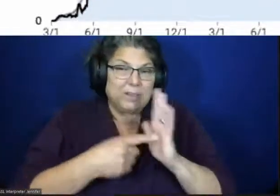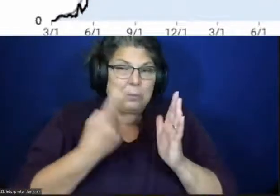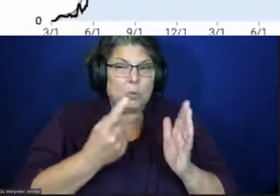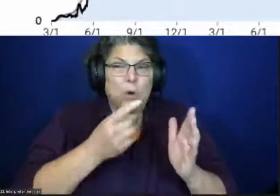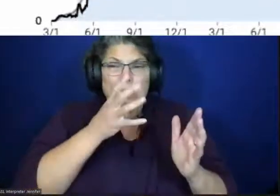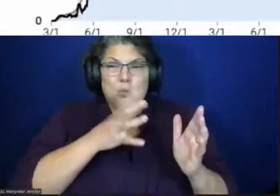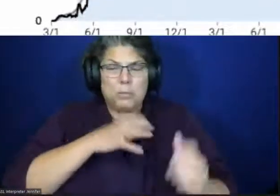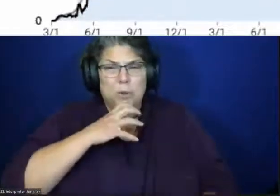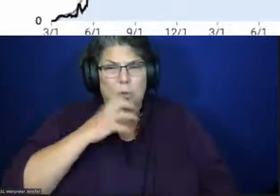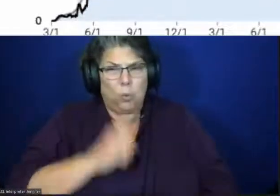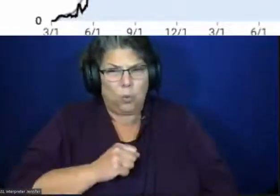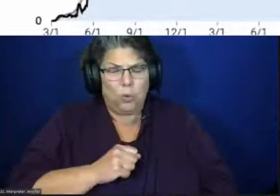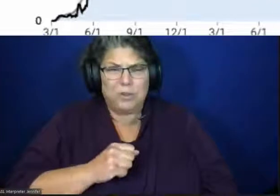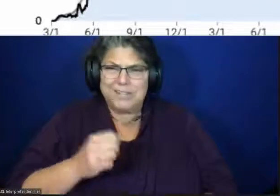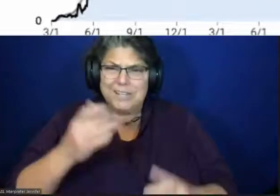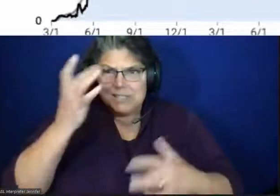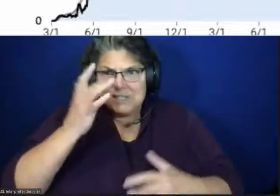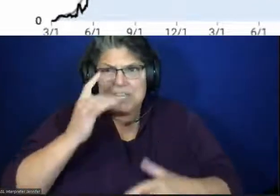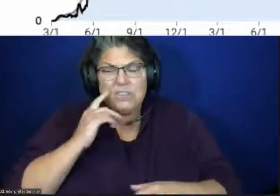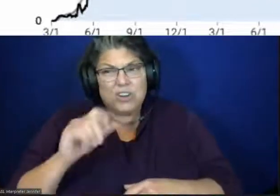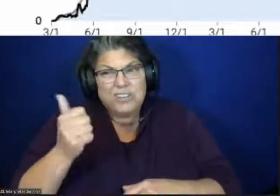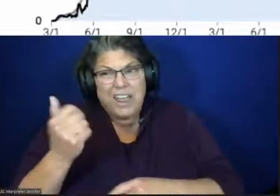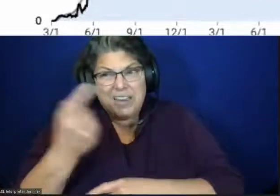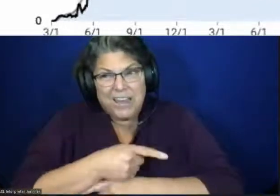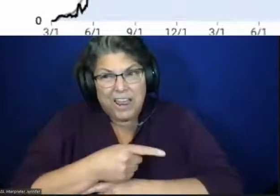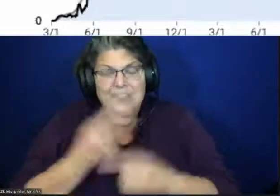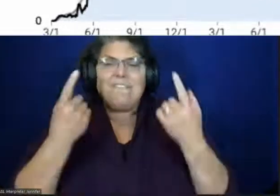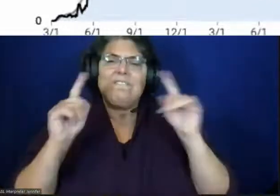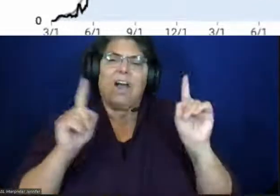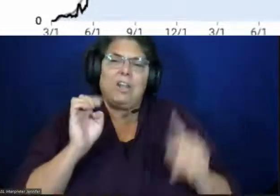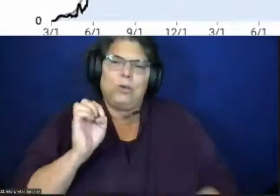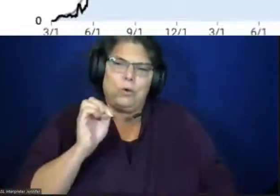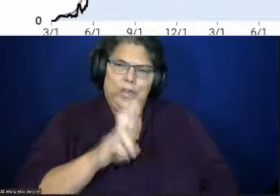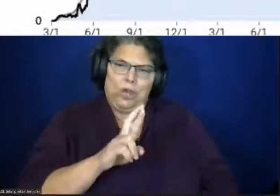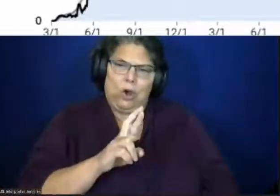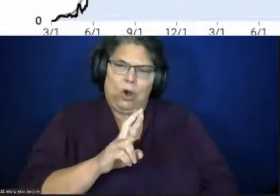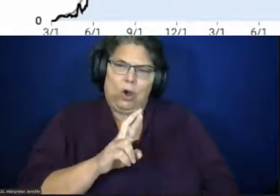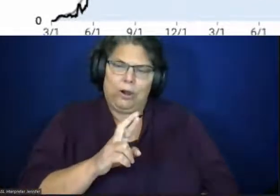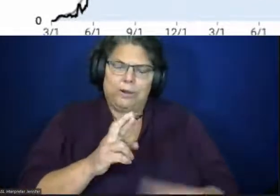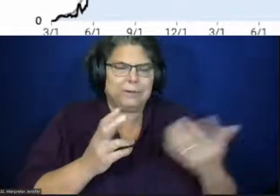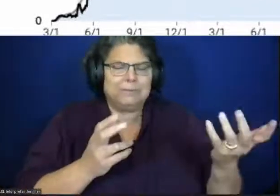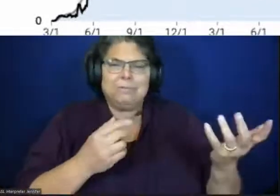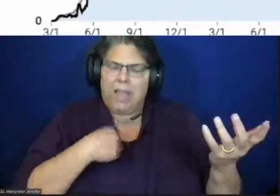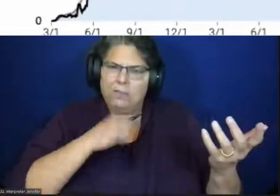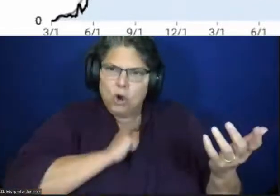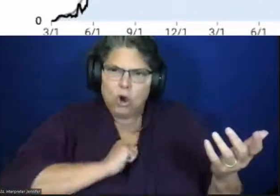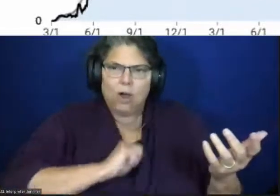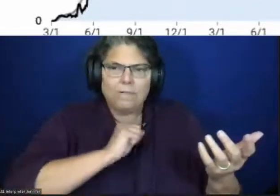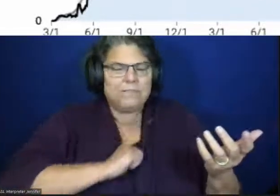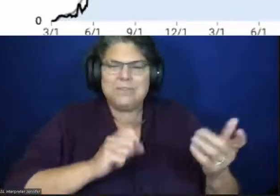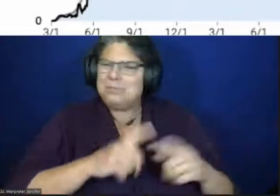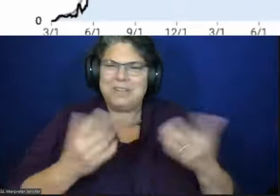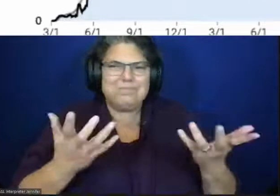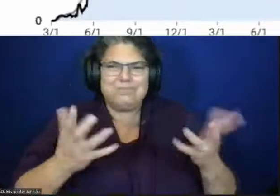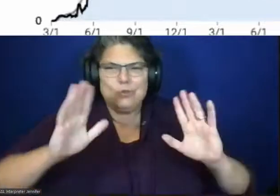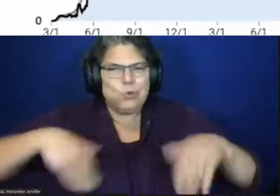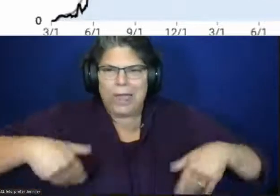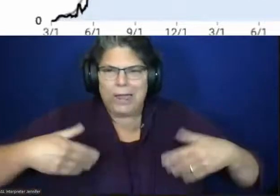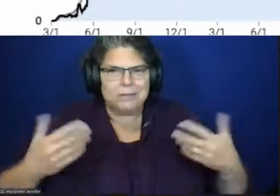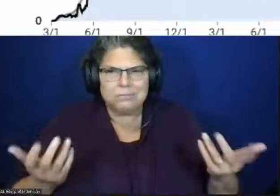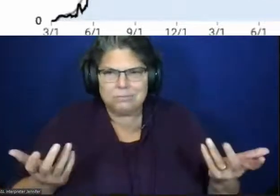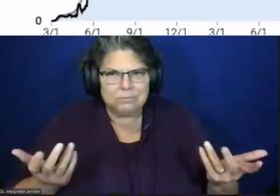over 10 days when she went to the emergency room with a persistent cough. Unfortunately, she had come too late, and